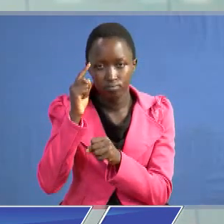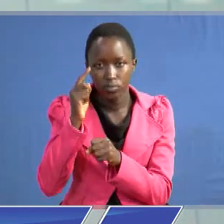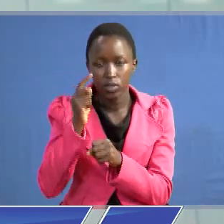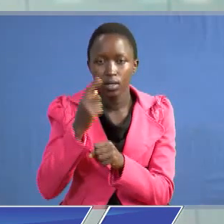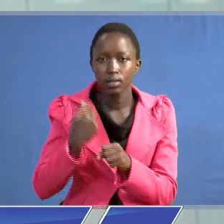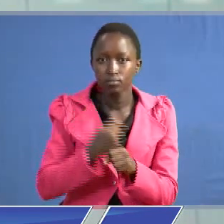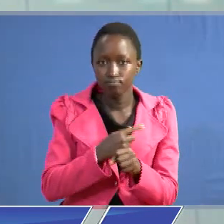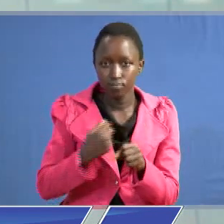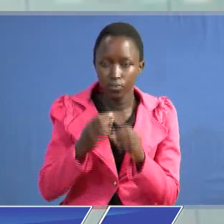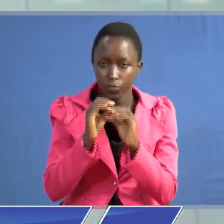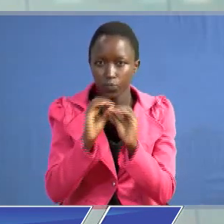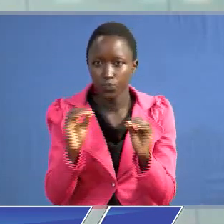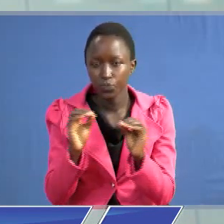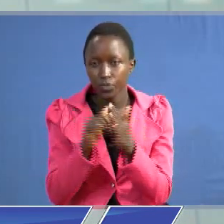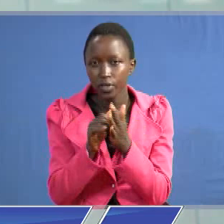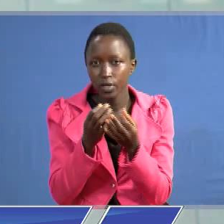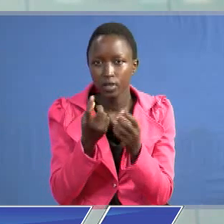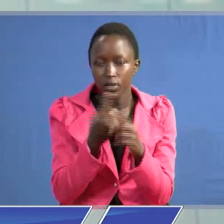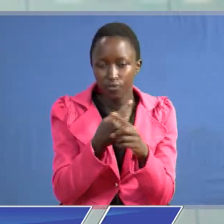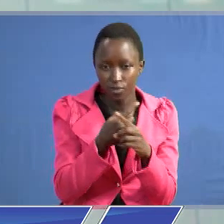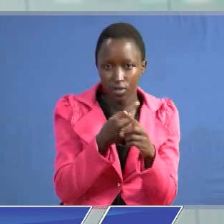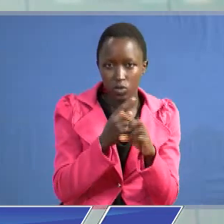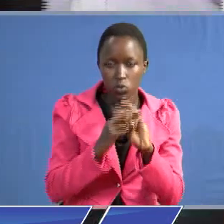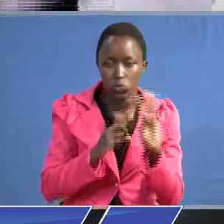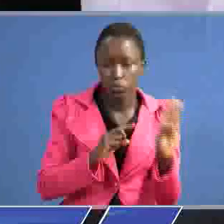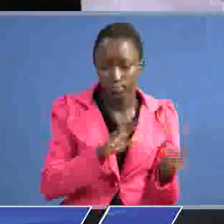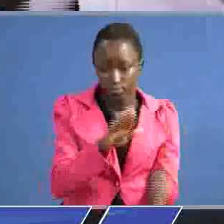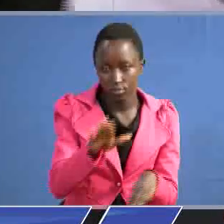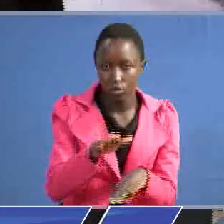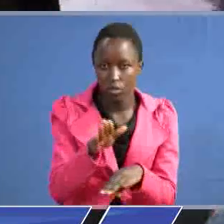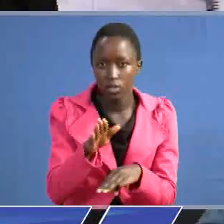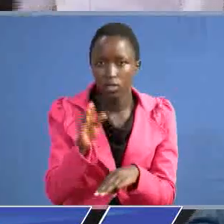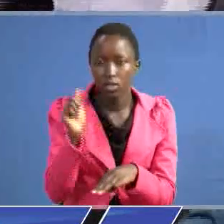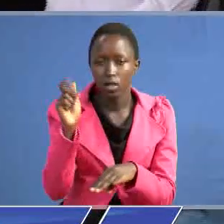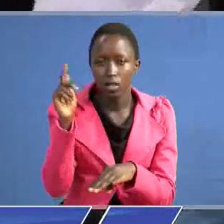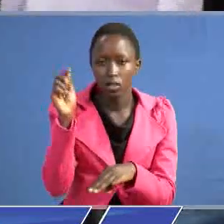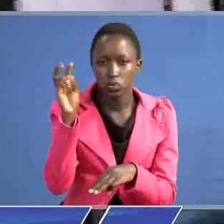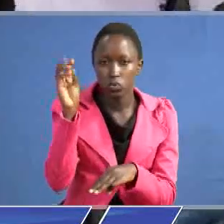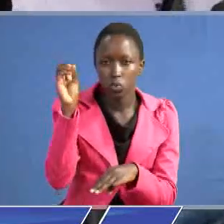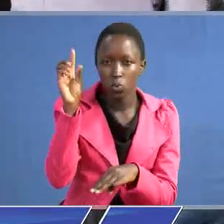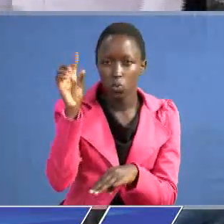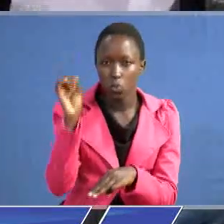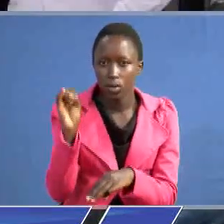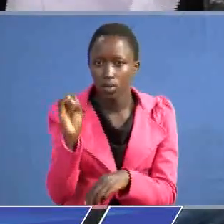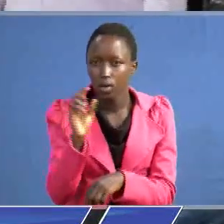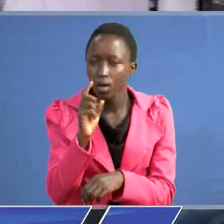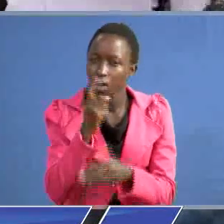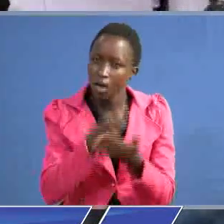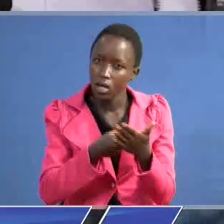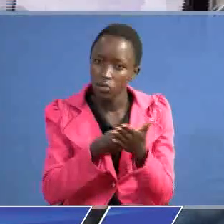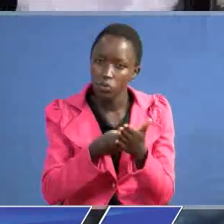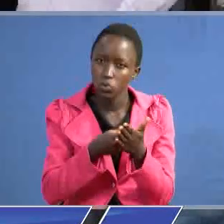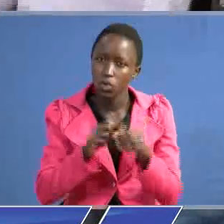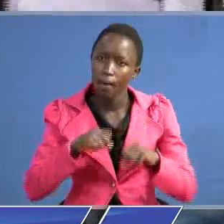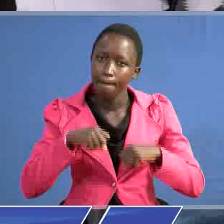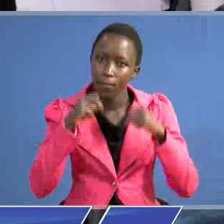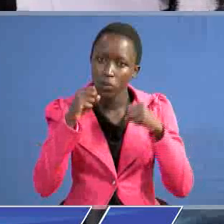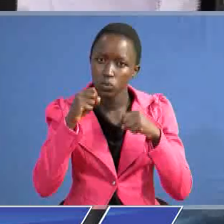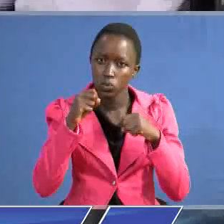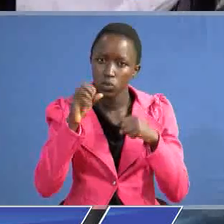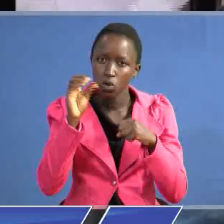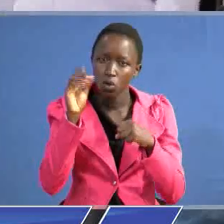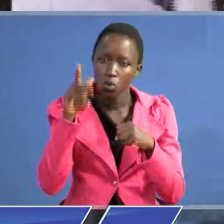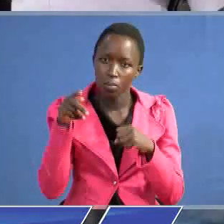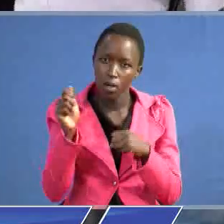innocent patients. Speaking in separate events in Western Region, Atwoli accused the chairperson of the Council of Governors Weekly